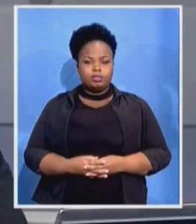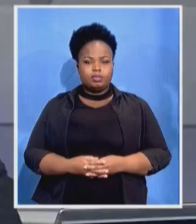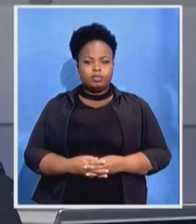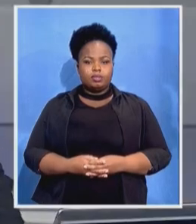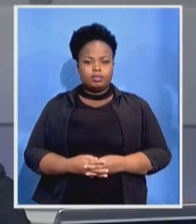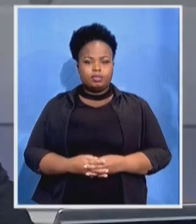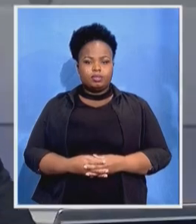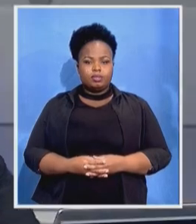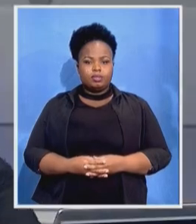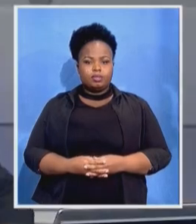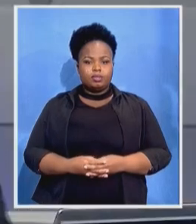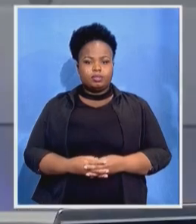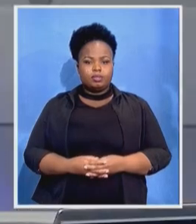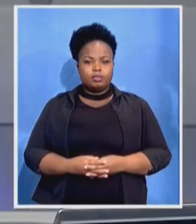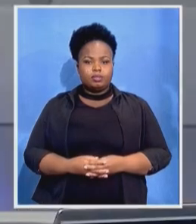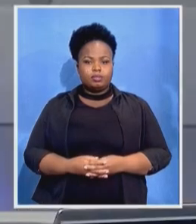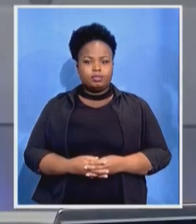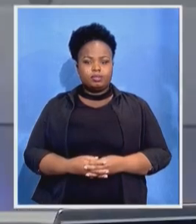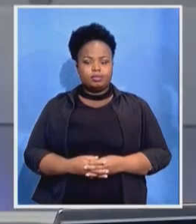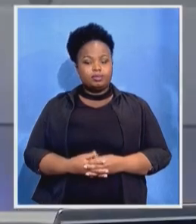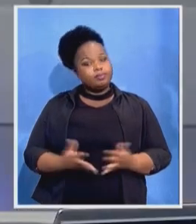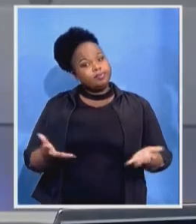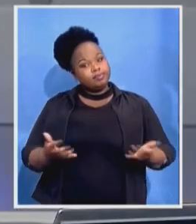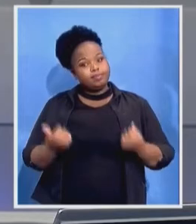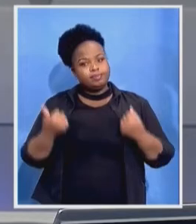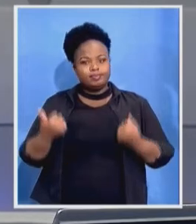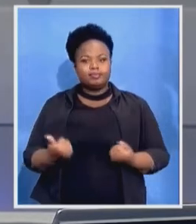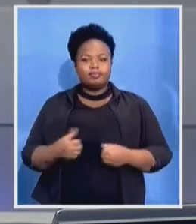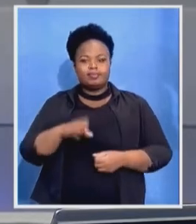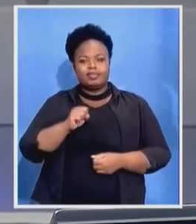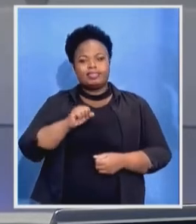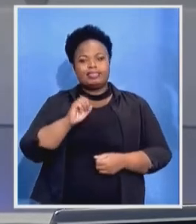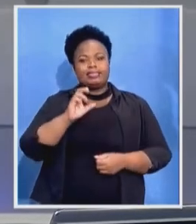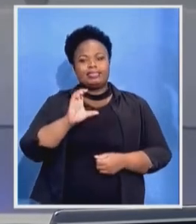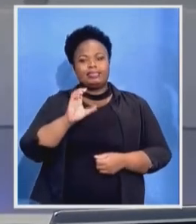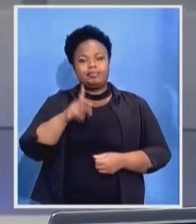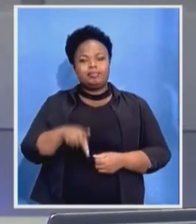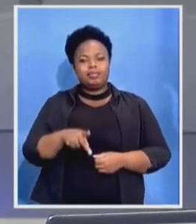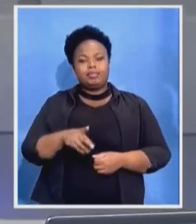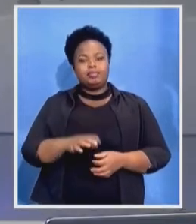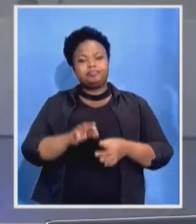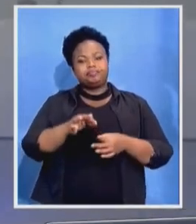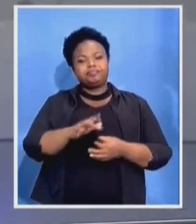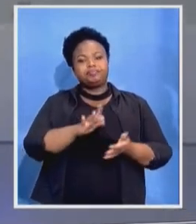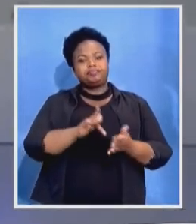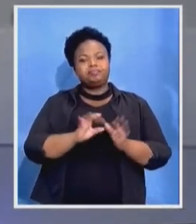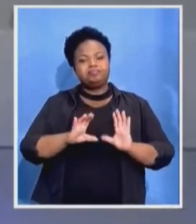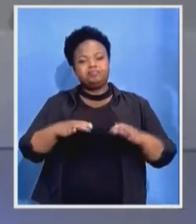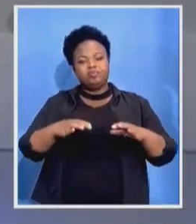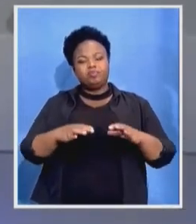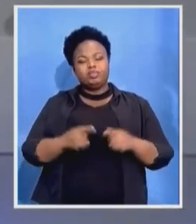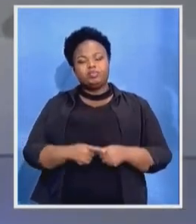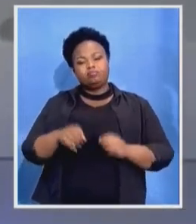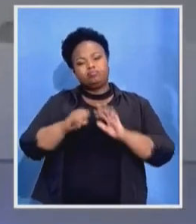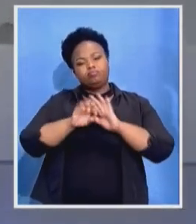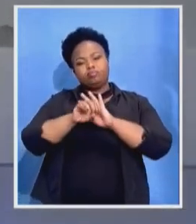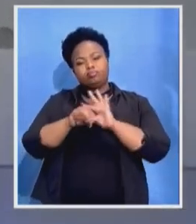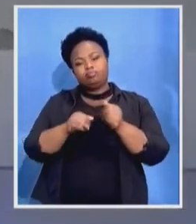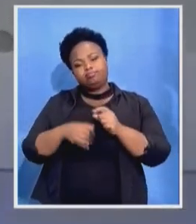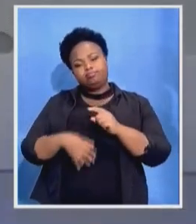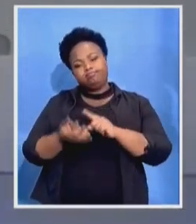All right, the SACP Pulse Central Committee press briefing there on the key outcomes of the meeting and launch of